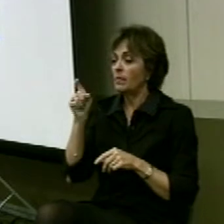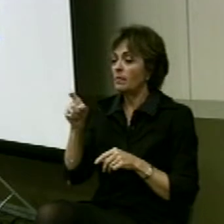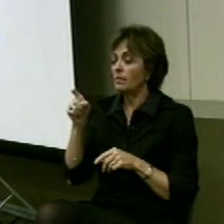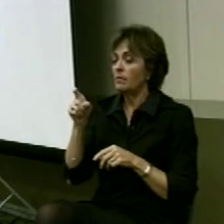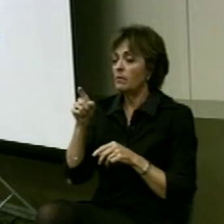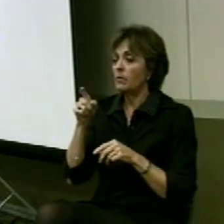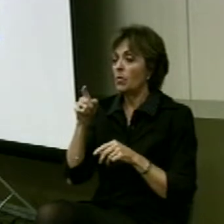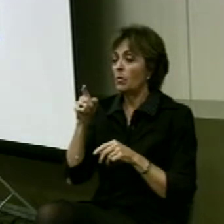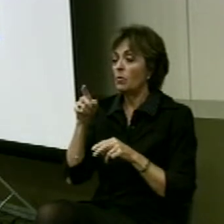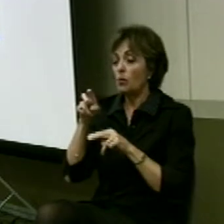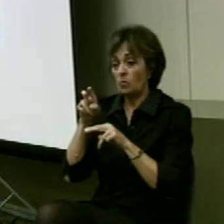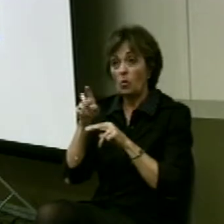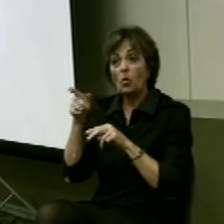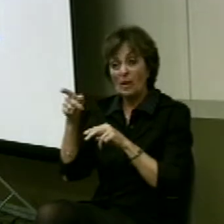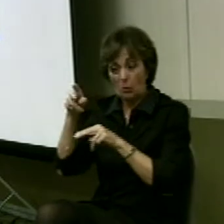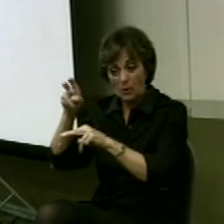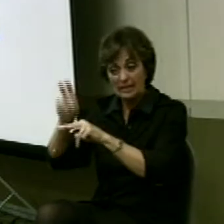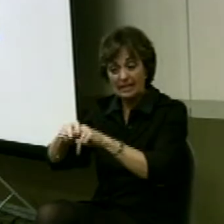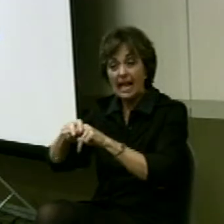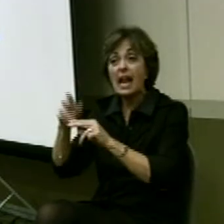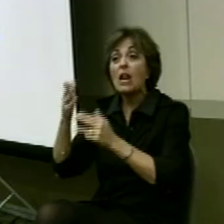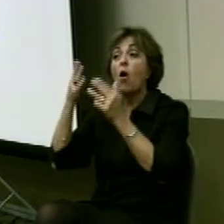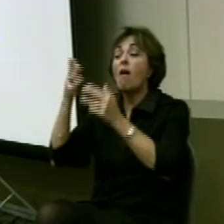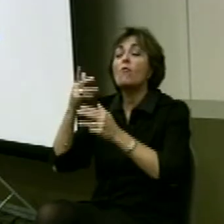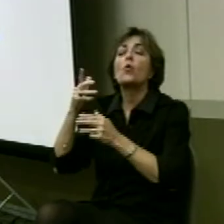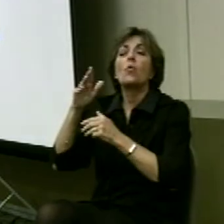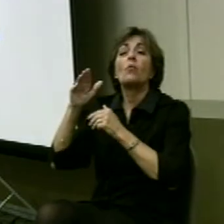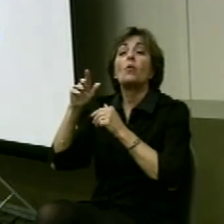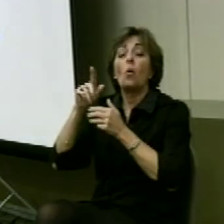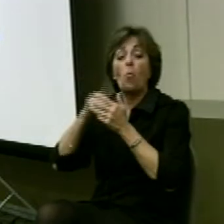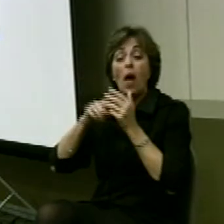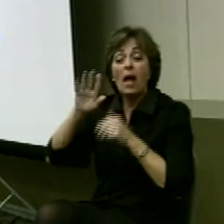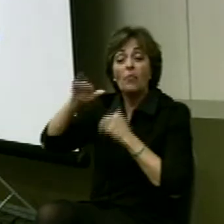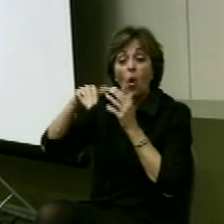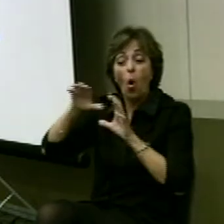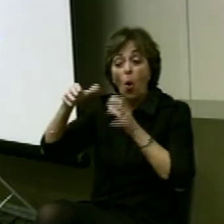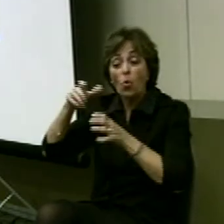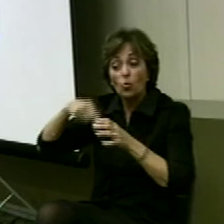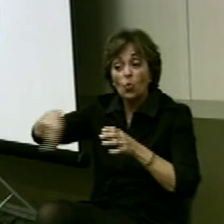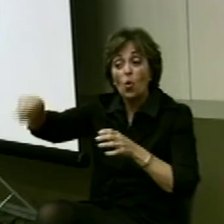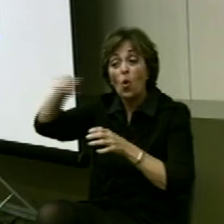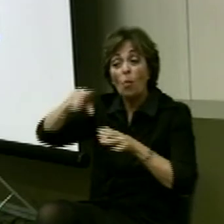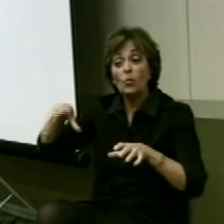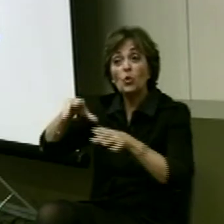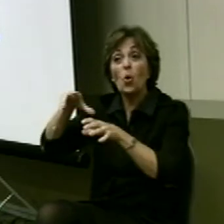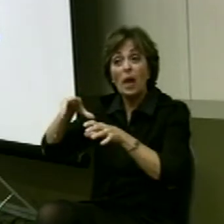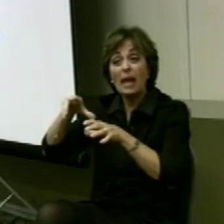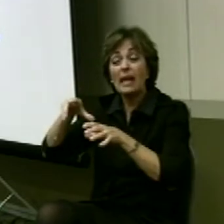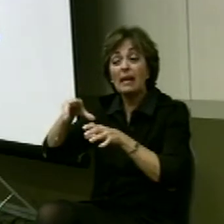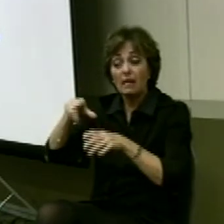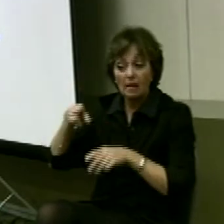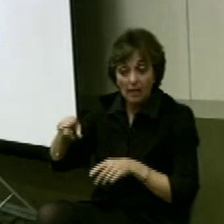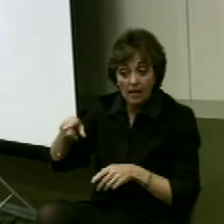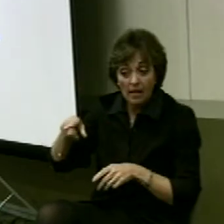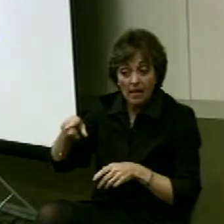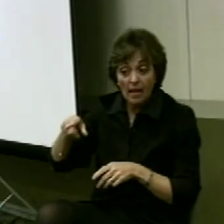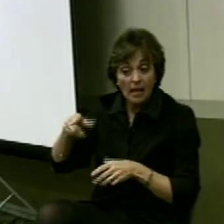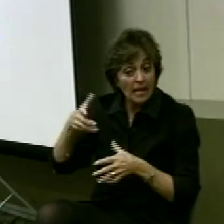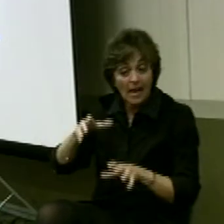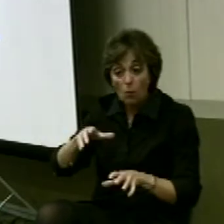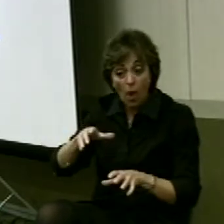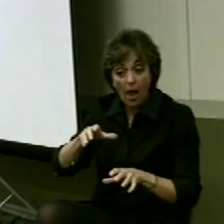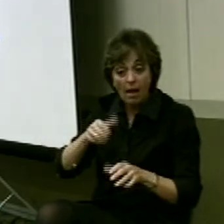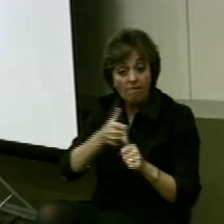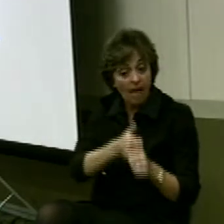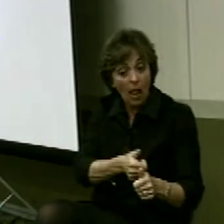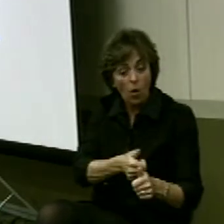had to be offered what the whole group was doing, the whole activity that the whole group was doing, and if he didn't want to do